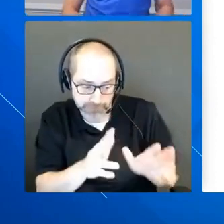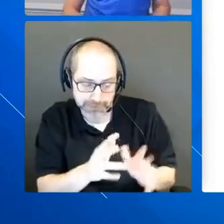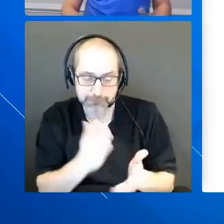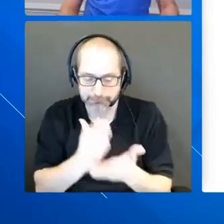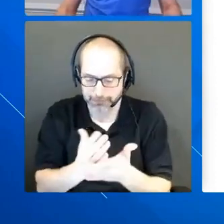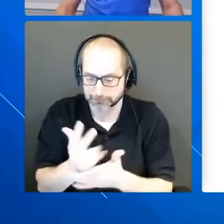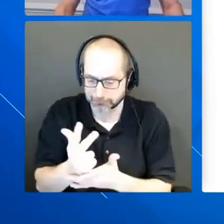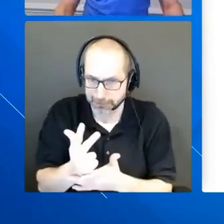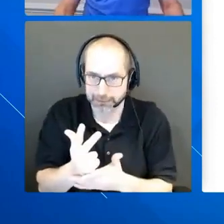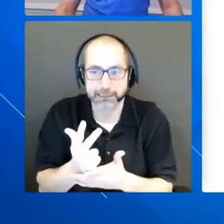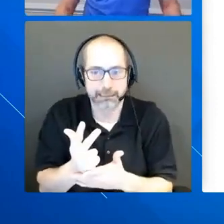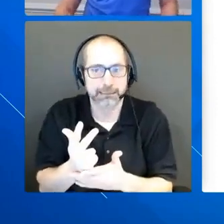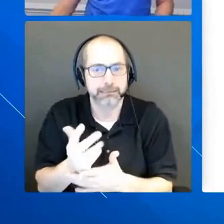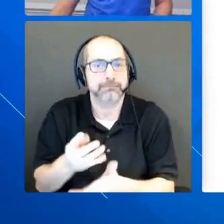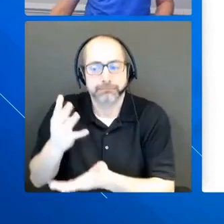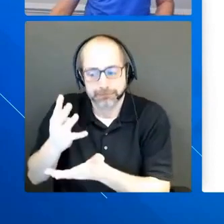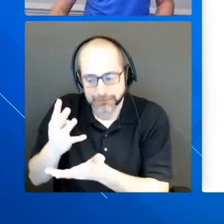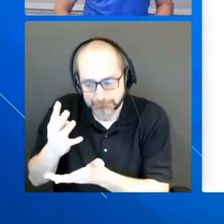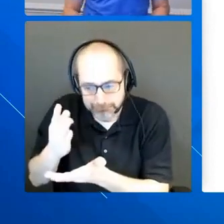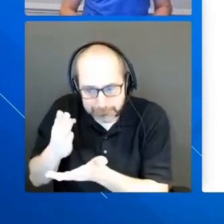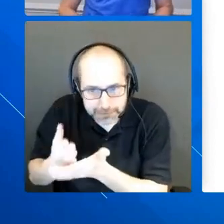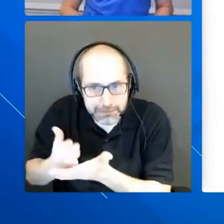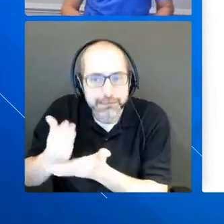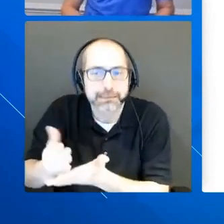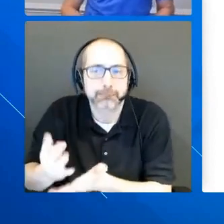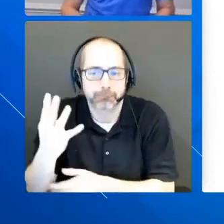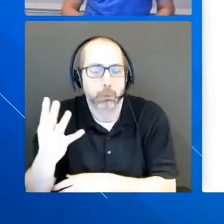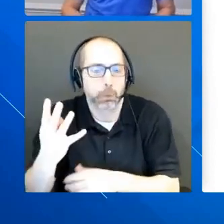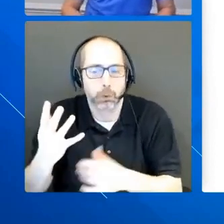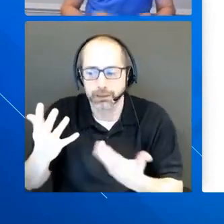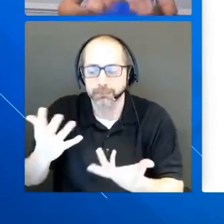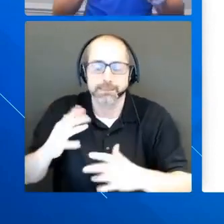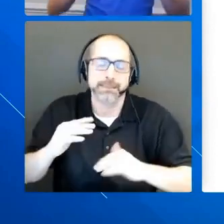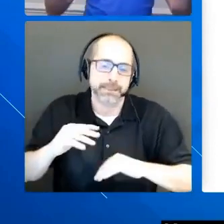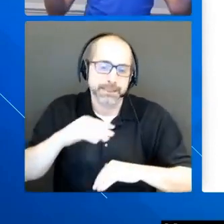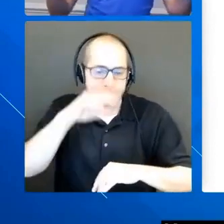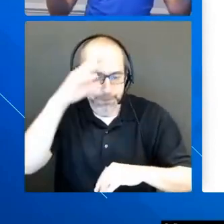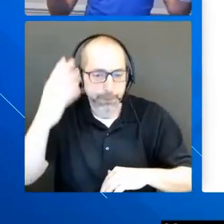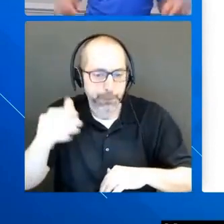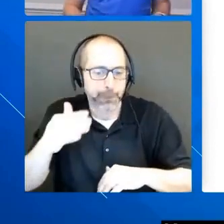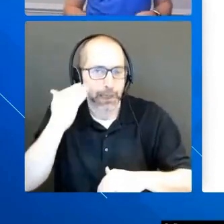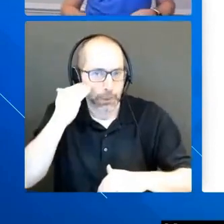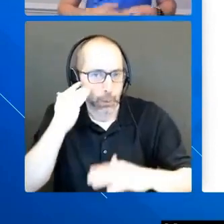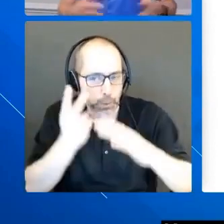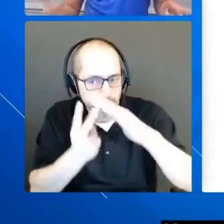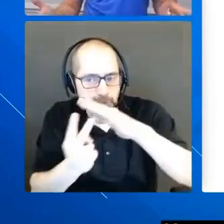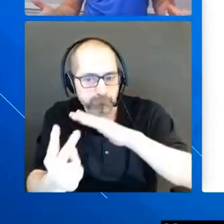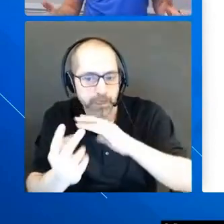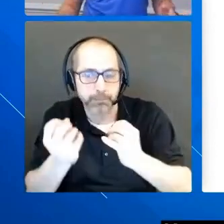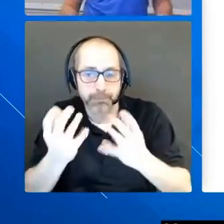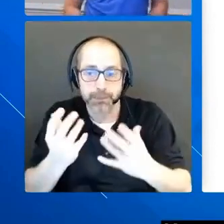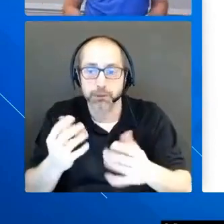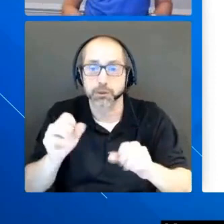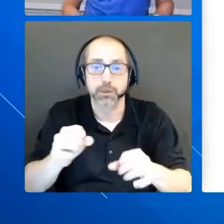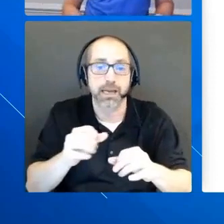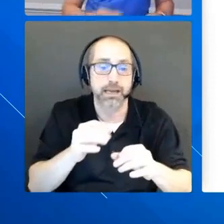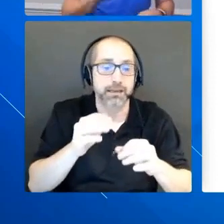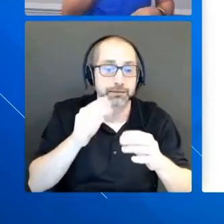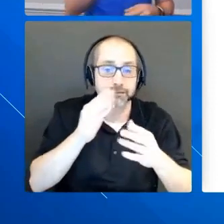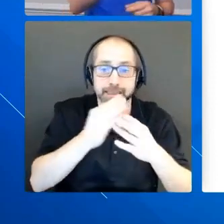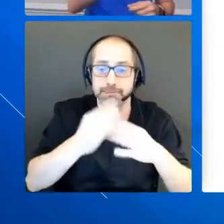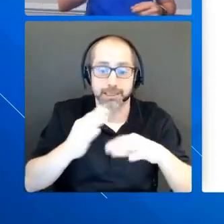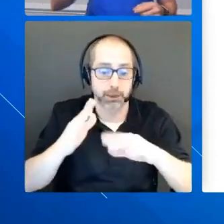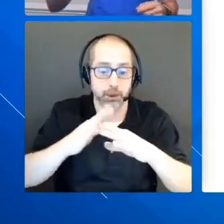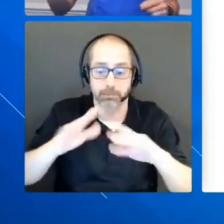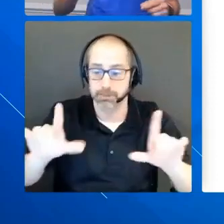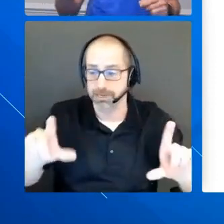this. It's not the only way to do it. I just thought this was a good one. You can have steps at the top of the page. You can have a progress bar. What do they